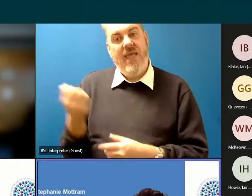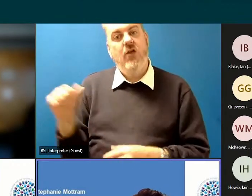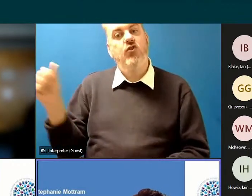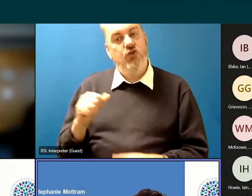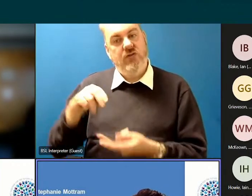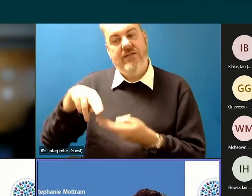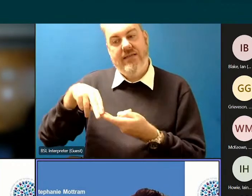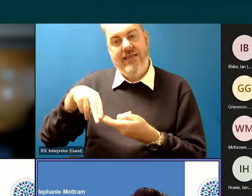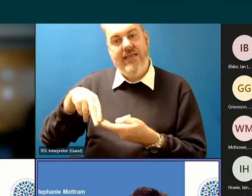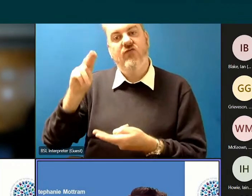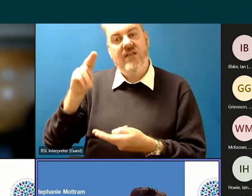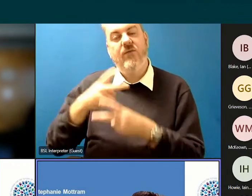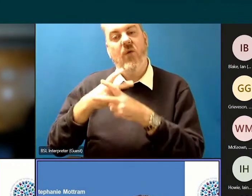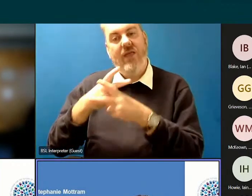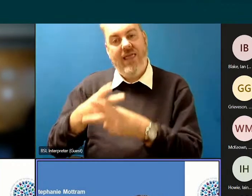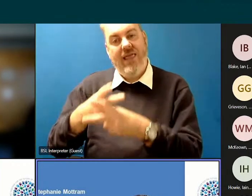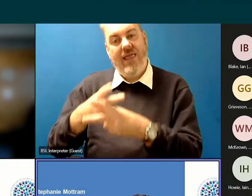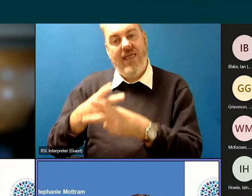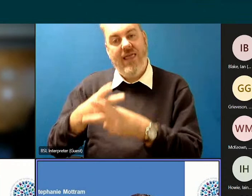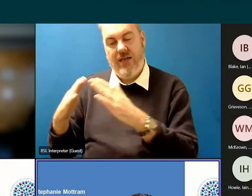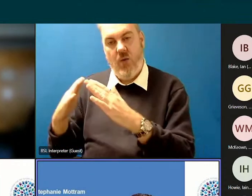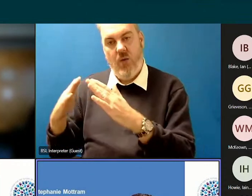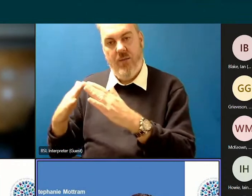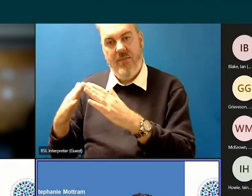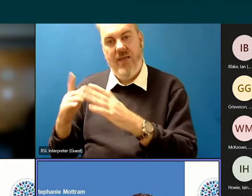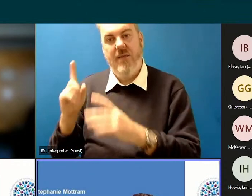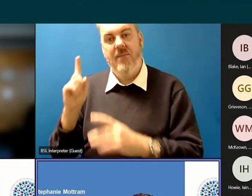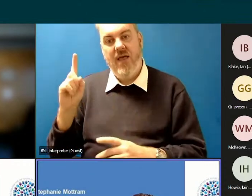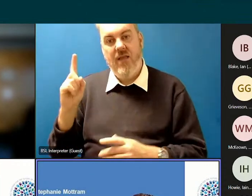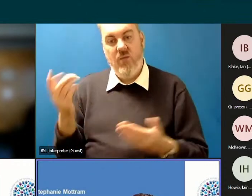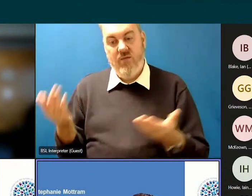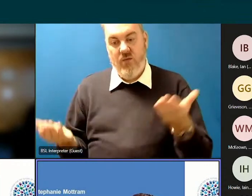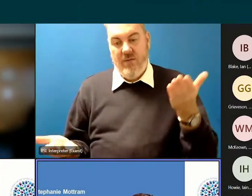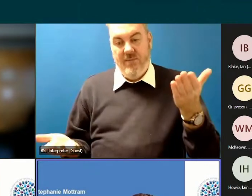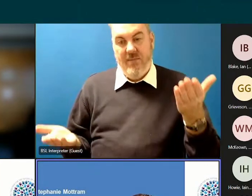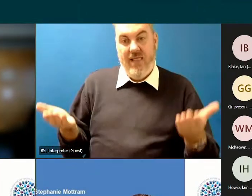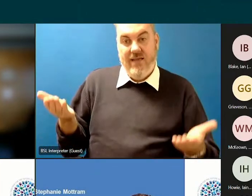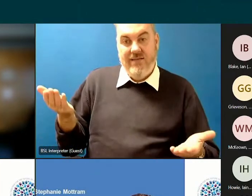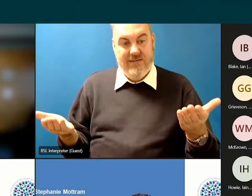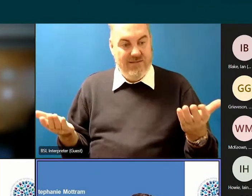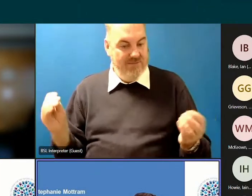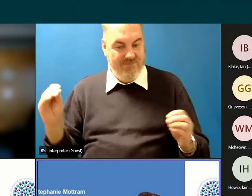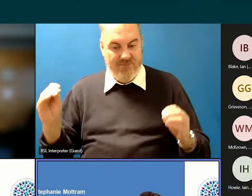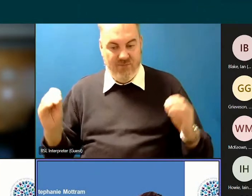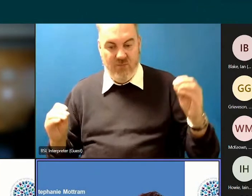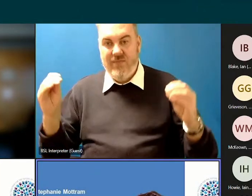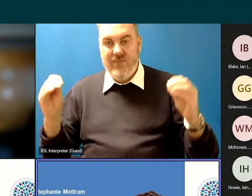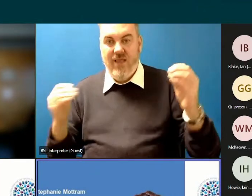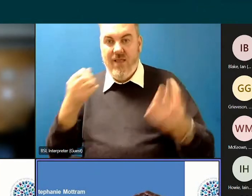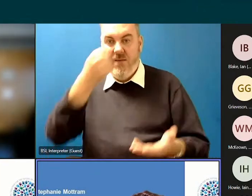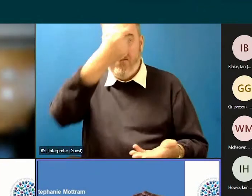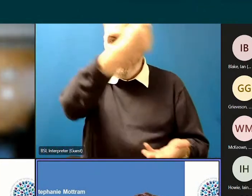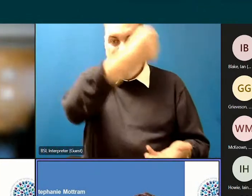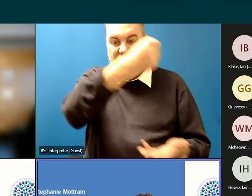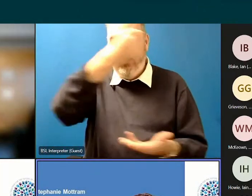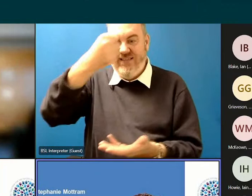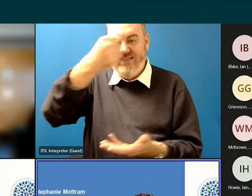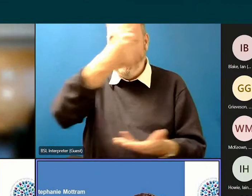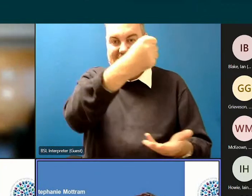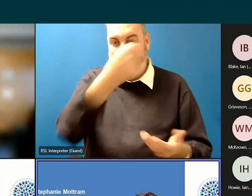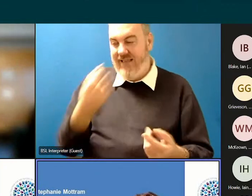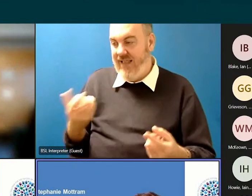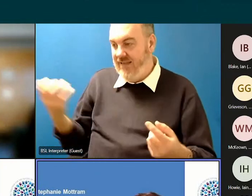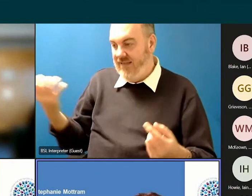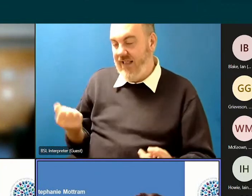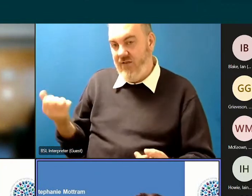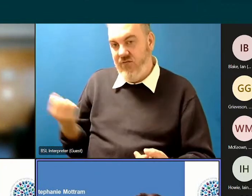for care and support at home. But again, we need to balance that against the against budgets, etc. So there is